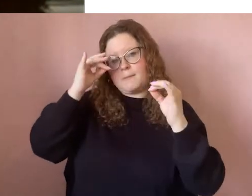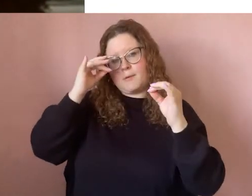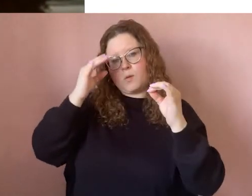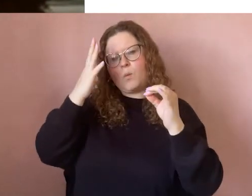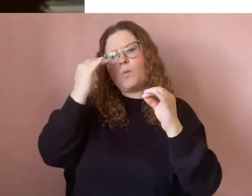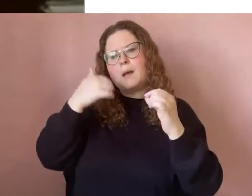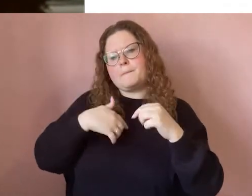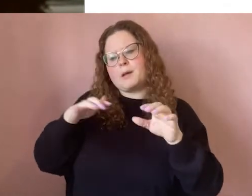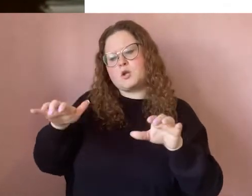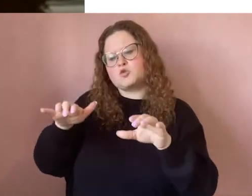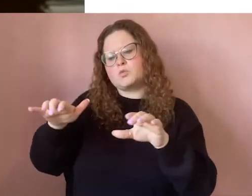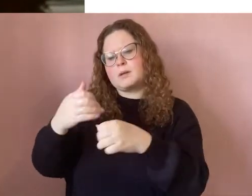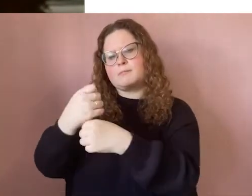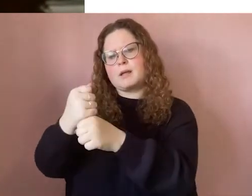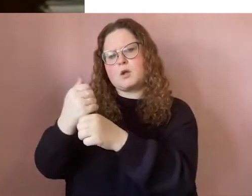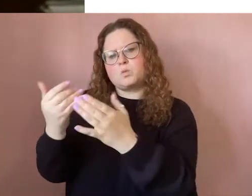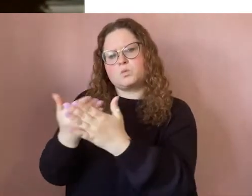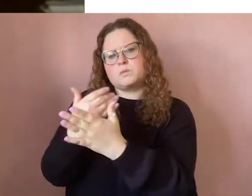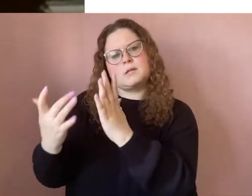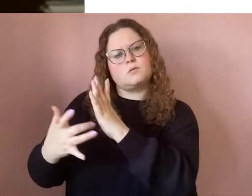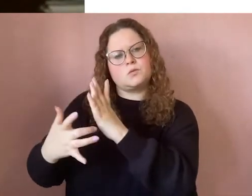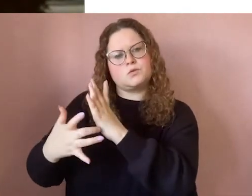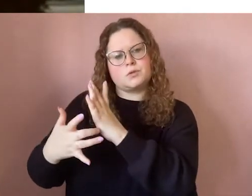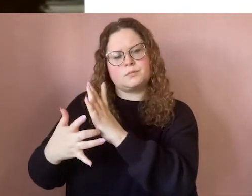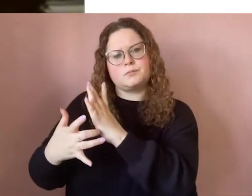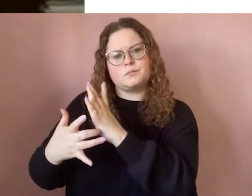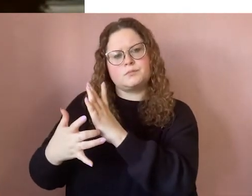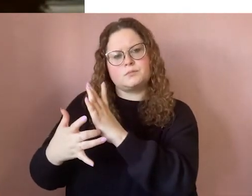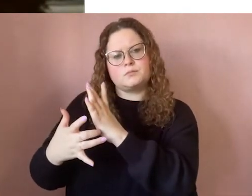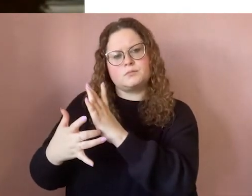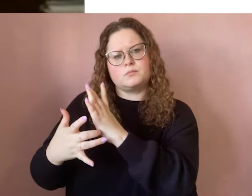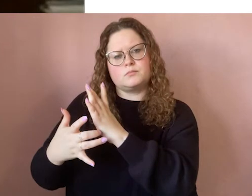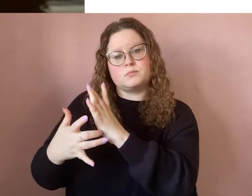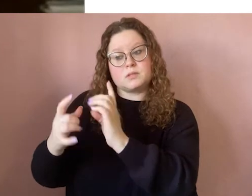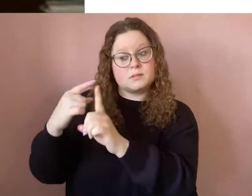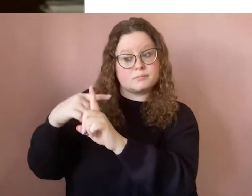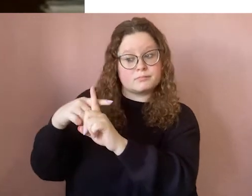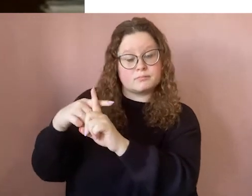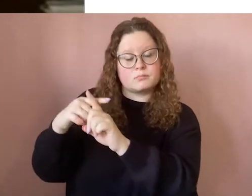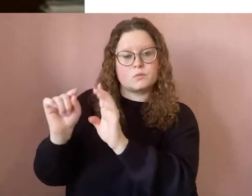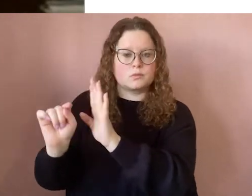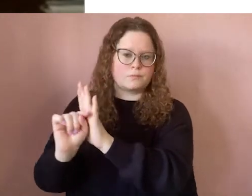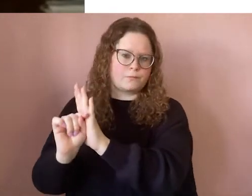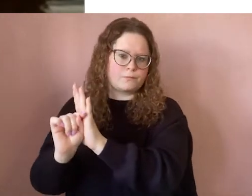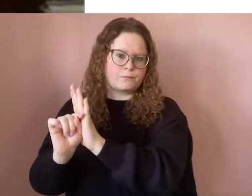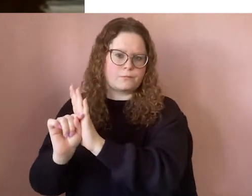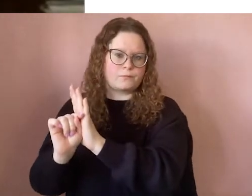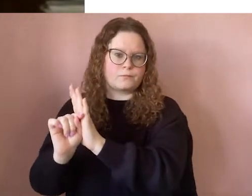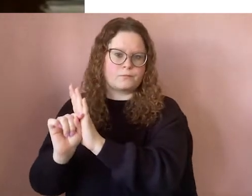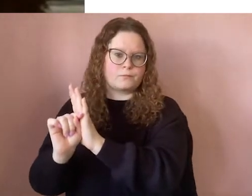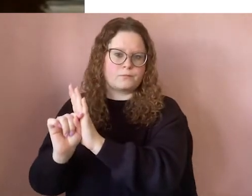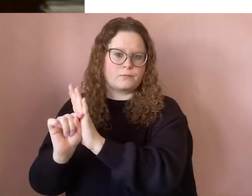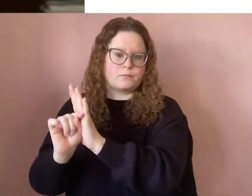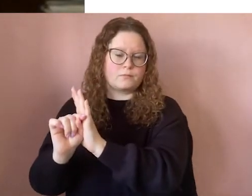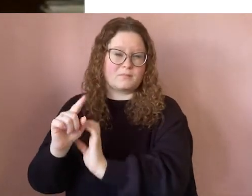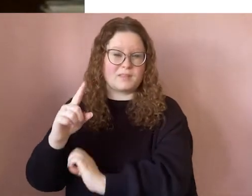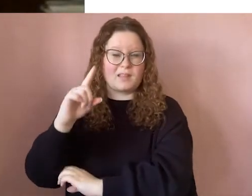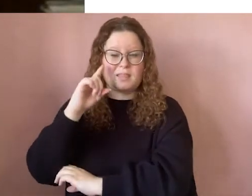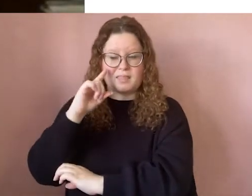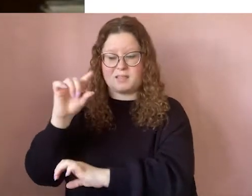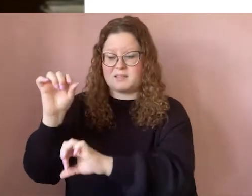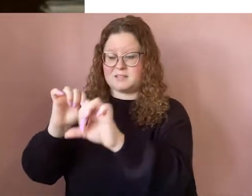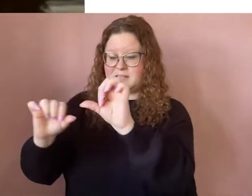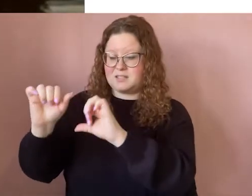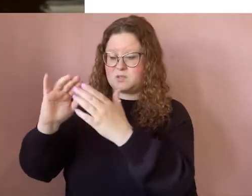your scientific knowledge for such a purpose. And it is something that I think the industry, the profession itself,